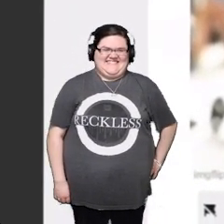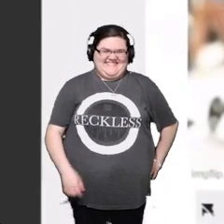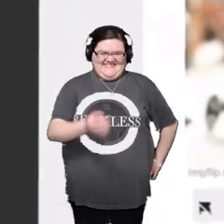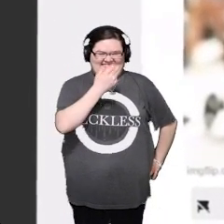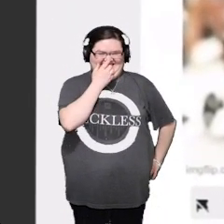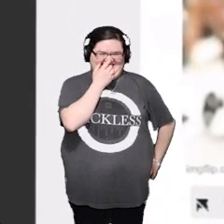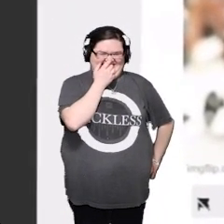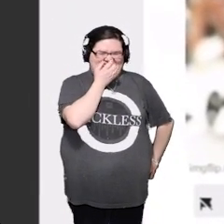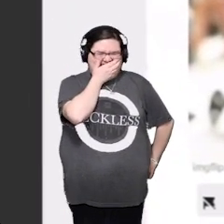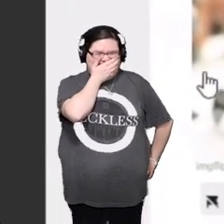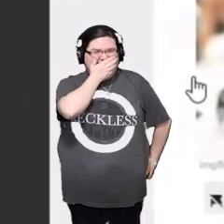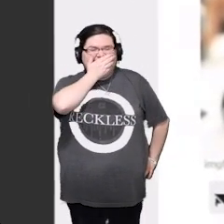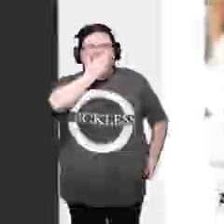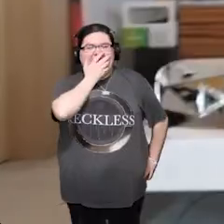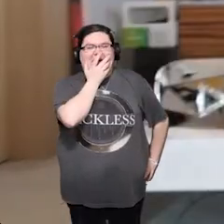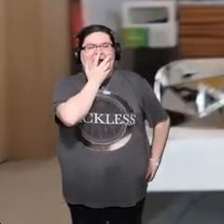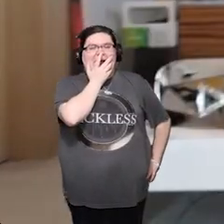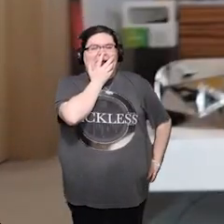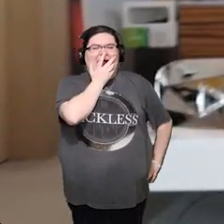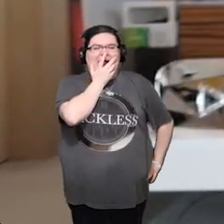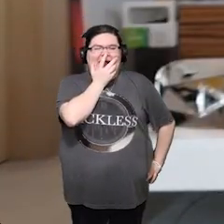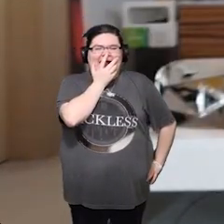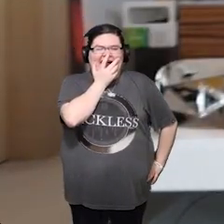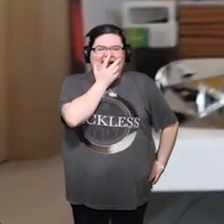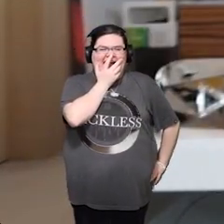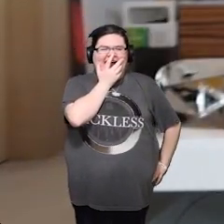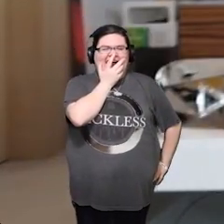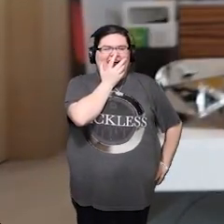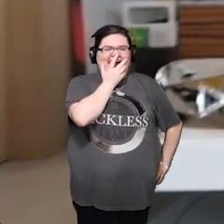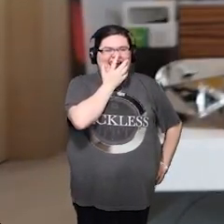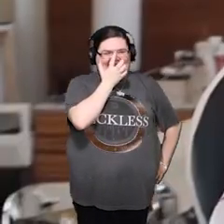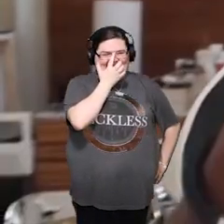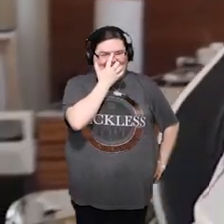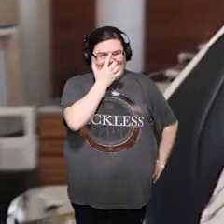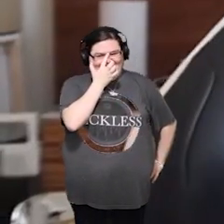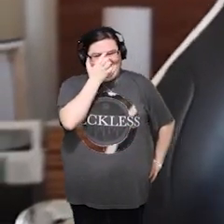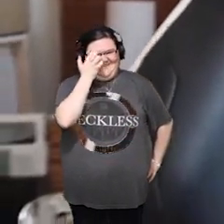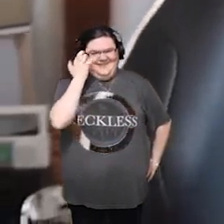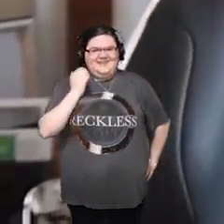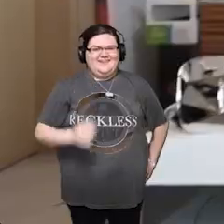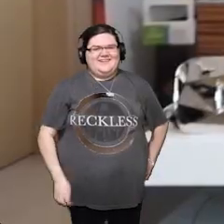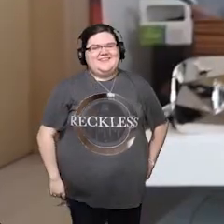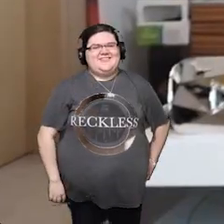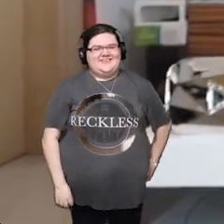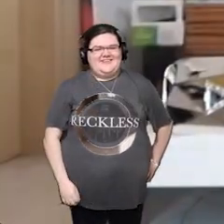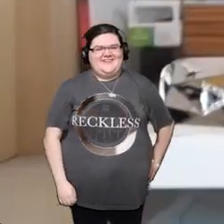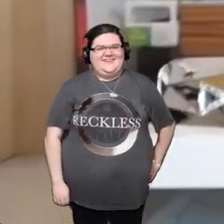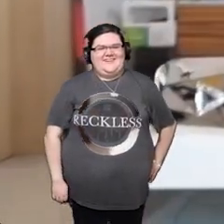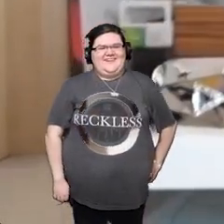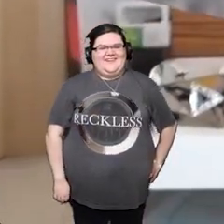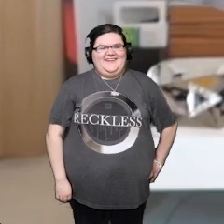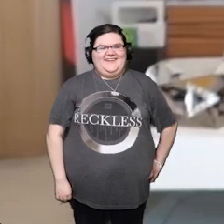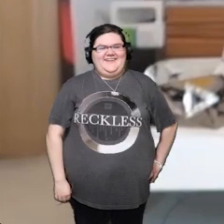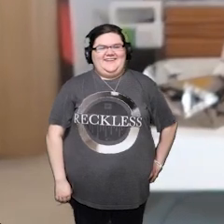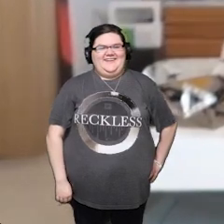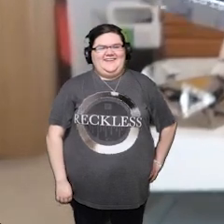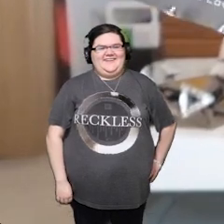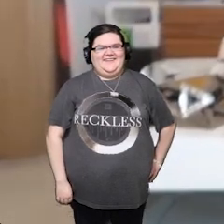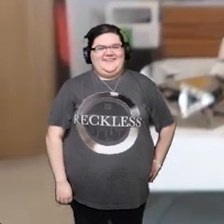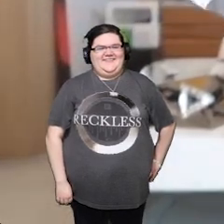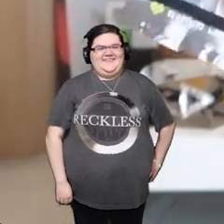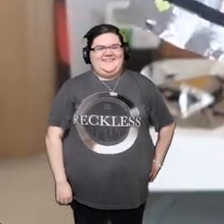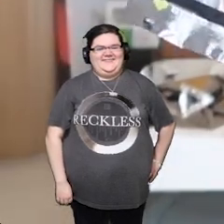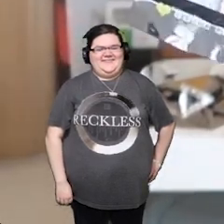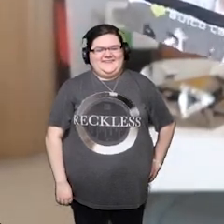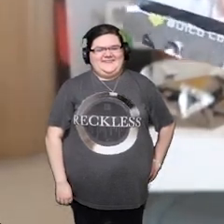1,200 on a German flute. I didn't realize how big this flute was. Actually, that reminds me. I got that Alphorn,